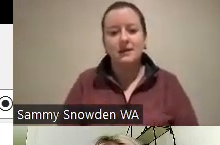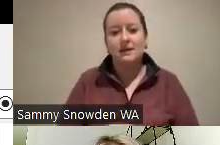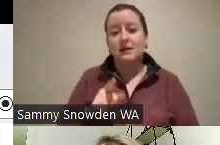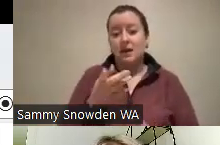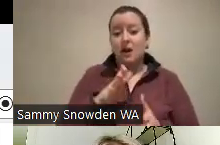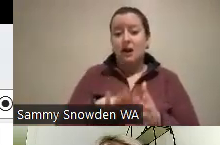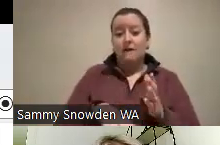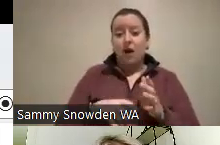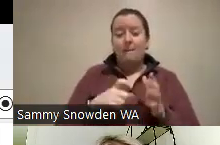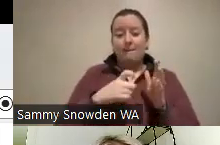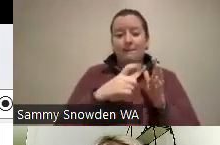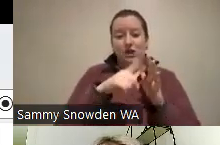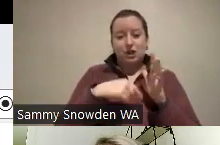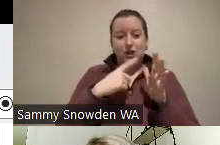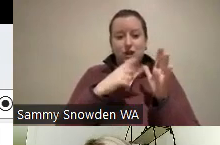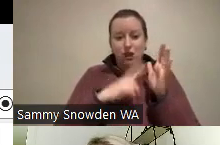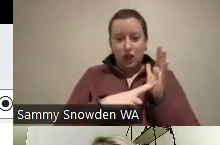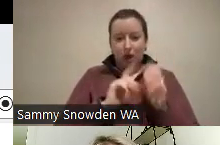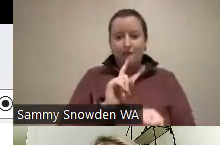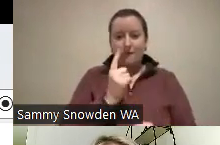so here it is.